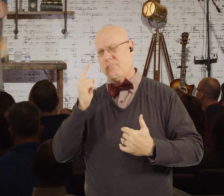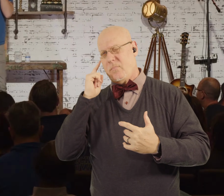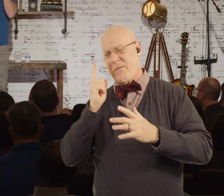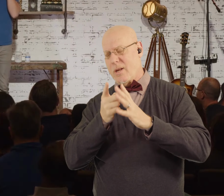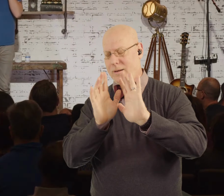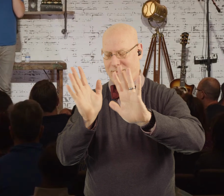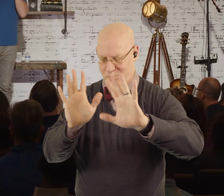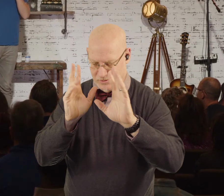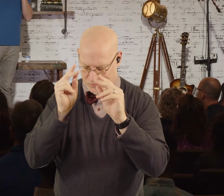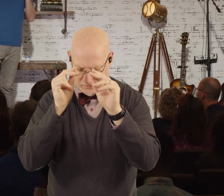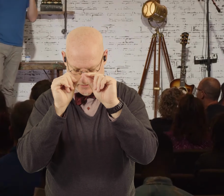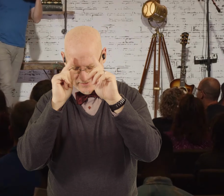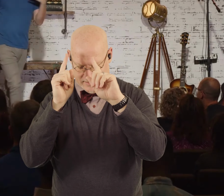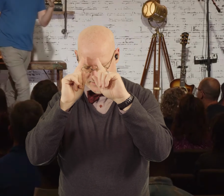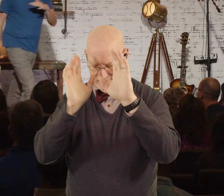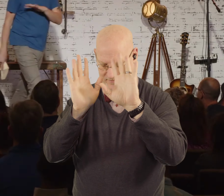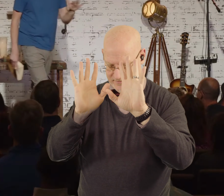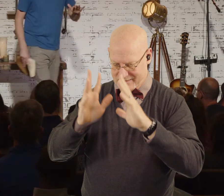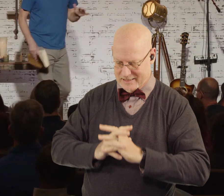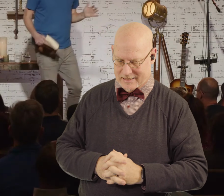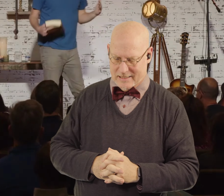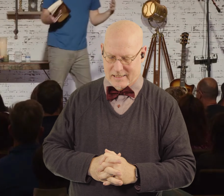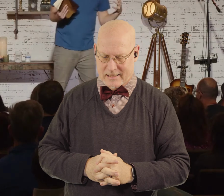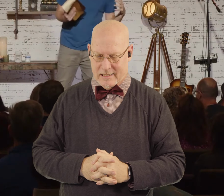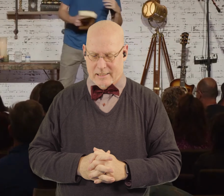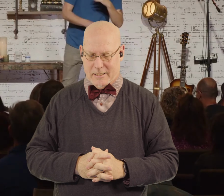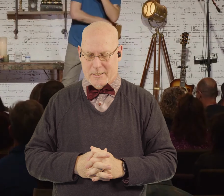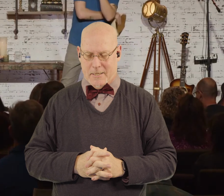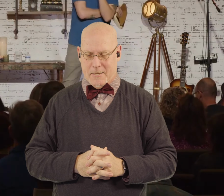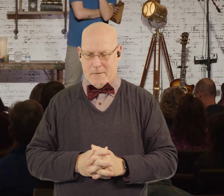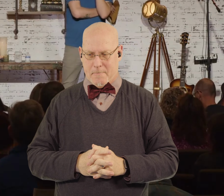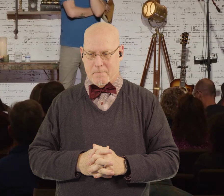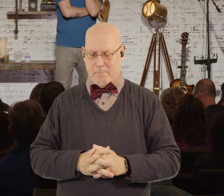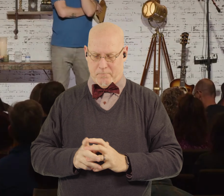that. Might have thought it for a second. No, I did not. I did.